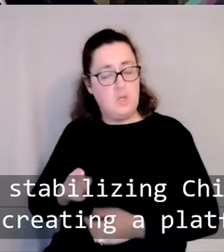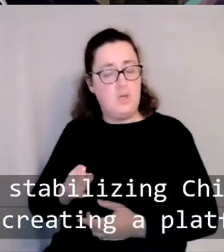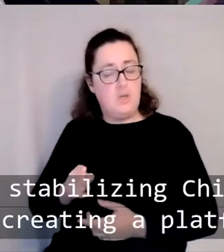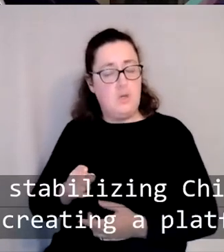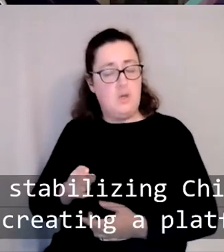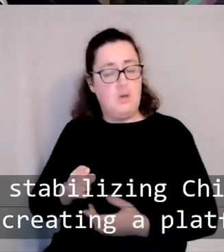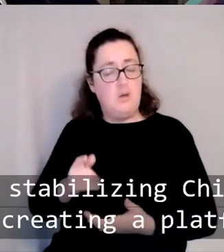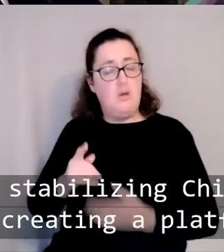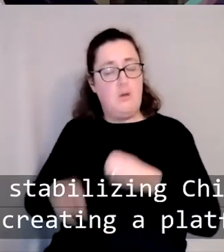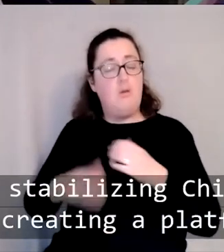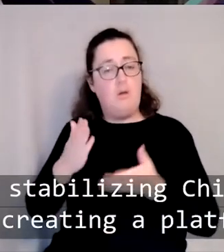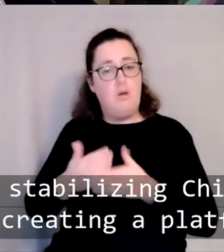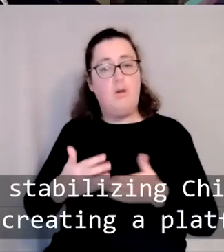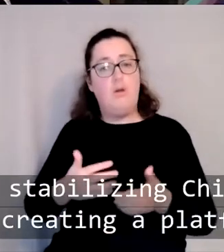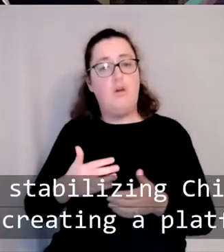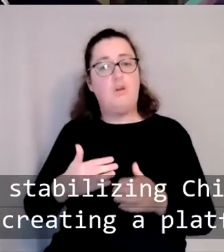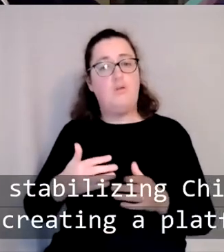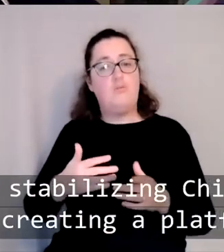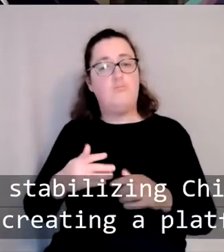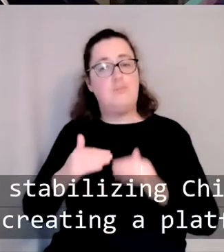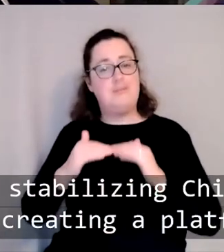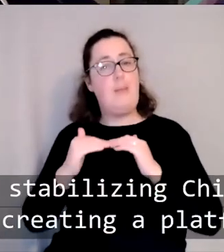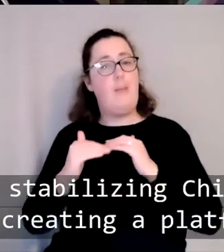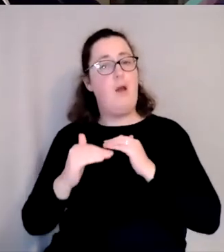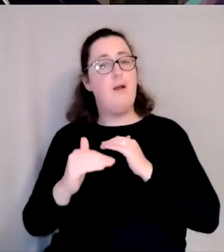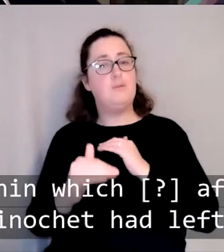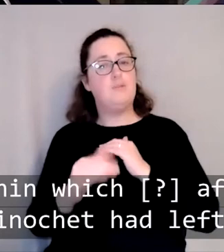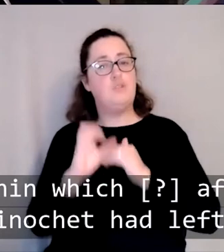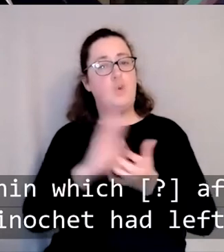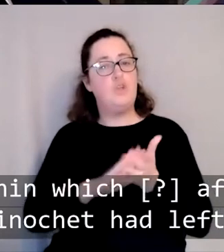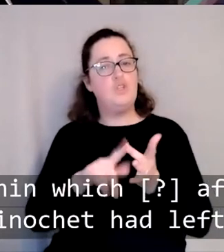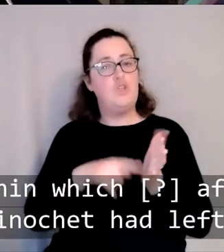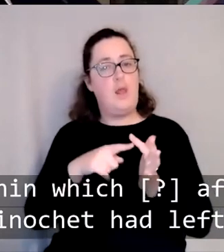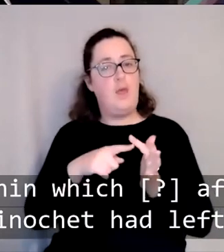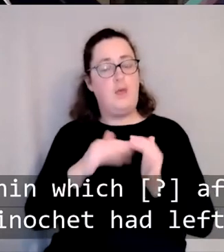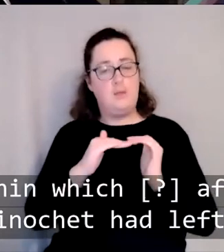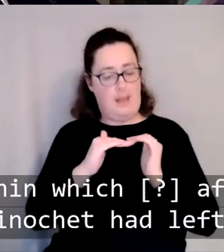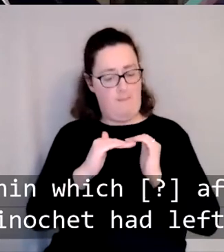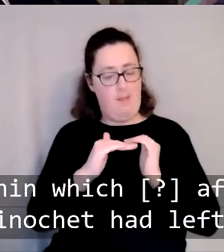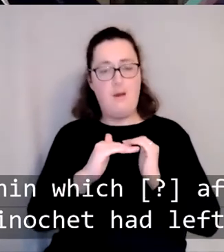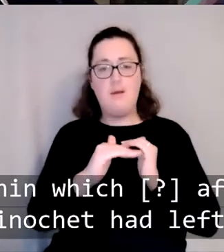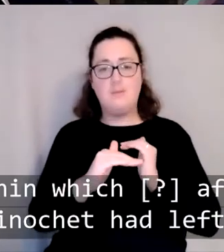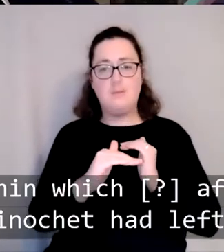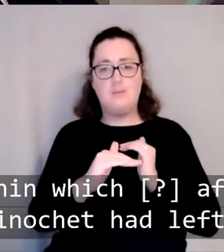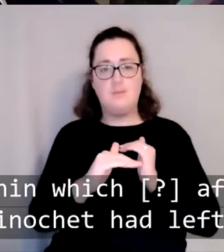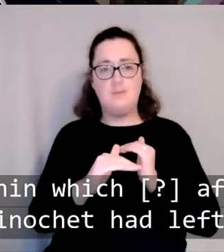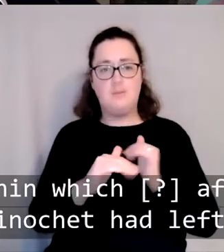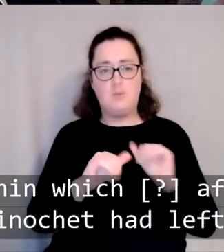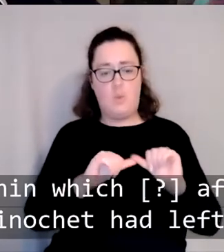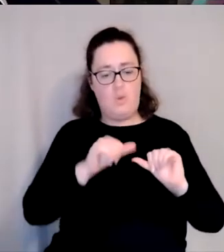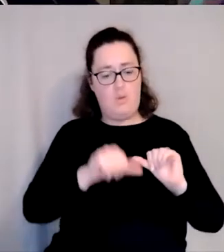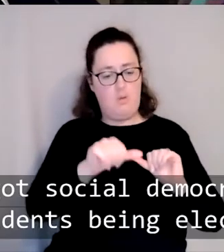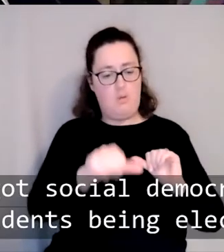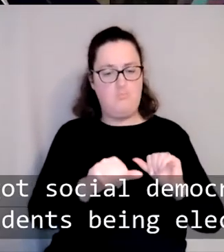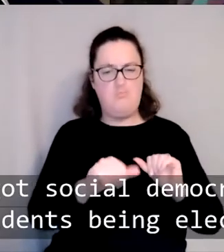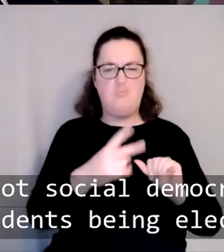of stabilizing Chile and creating a platform within which, a decade or two after Pinochet had